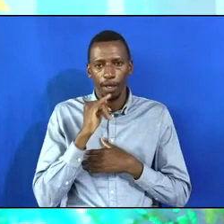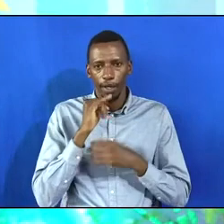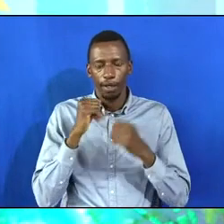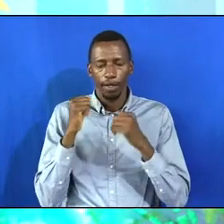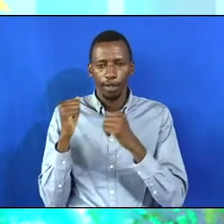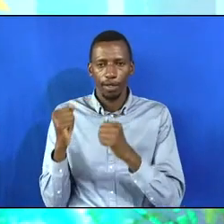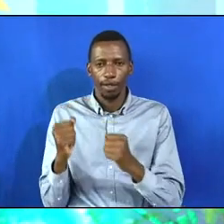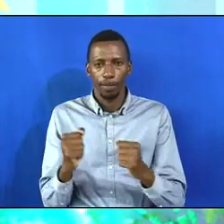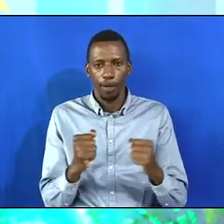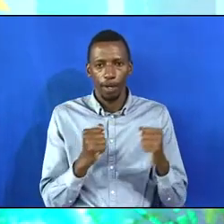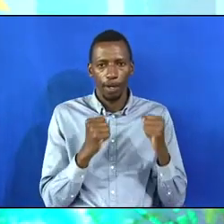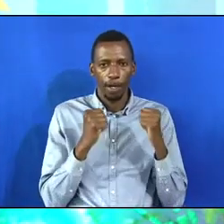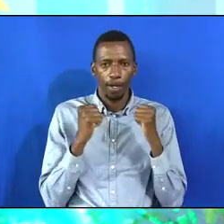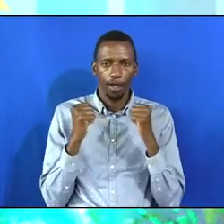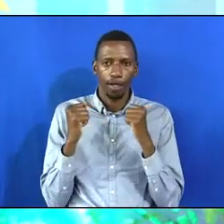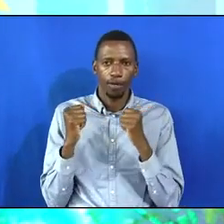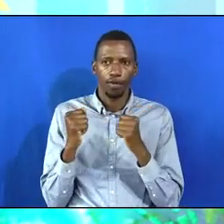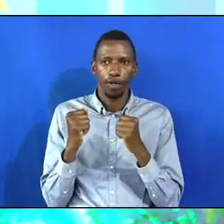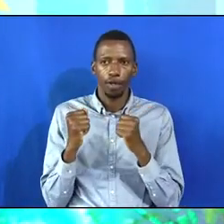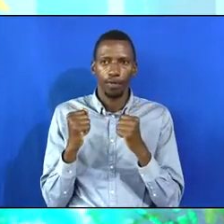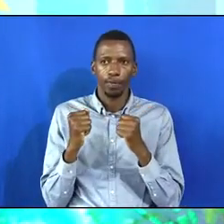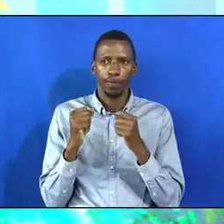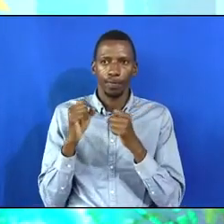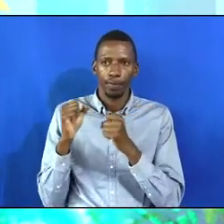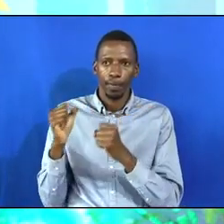Lamb. There is